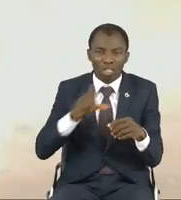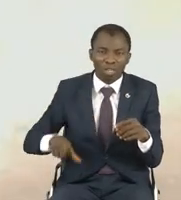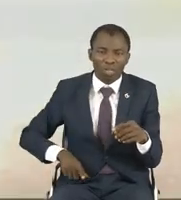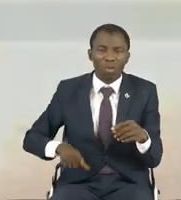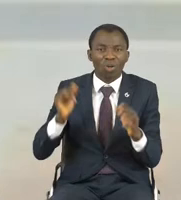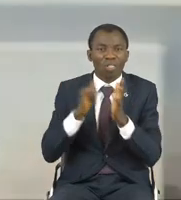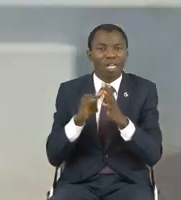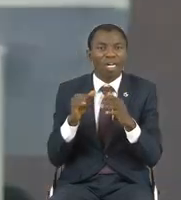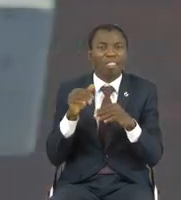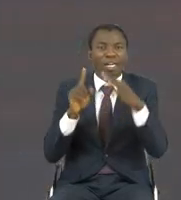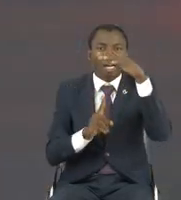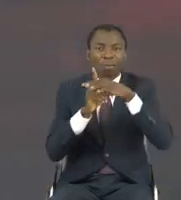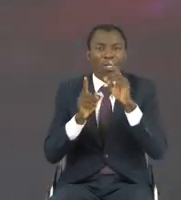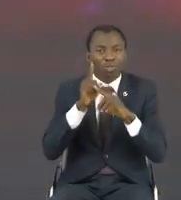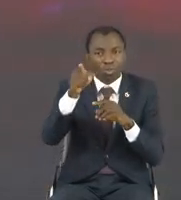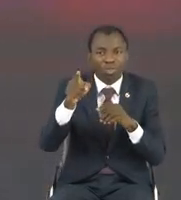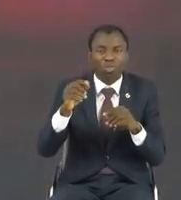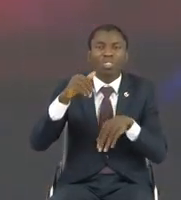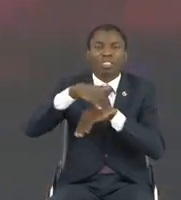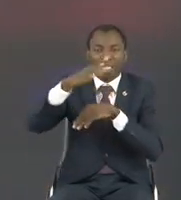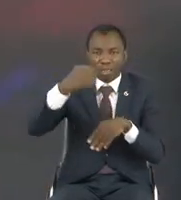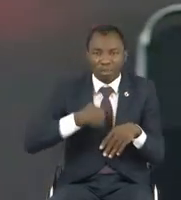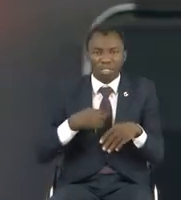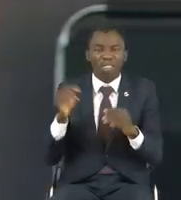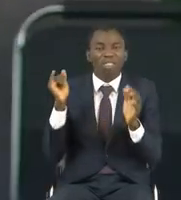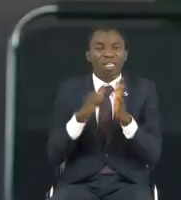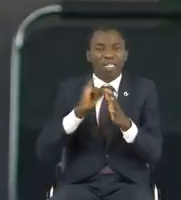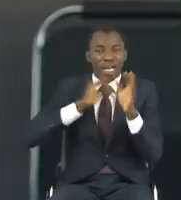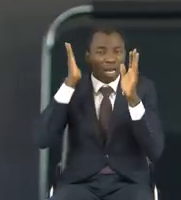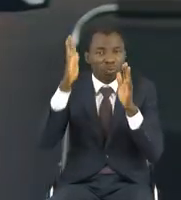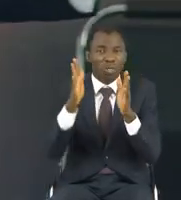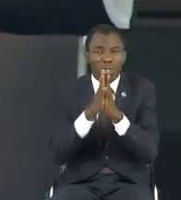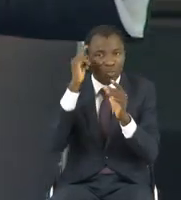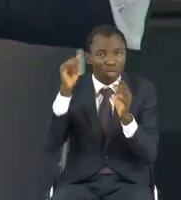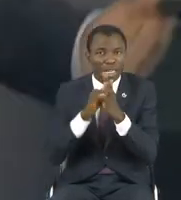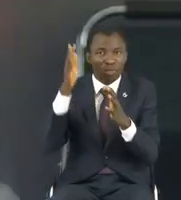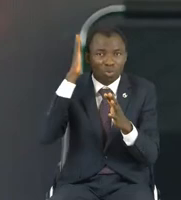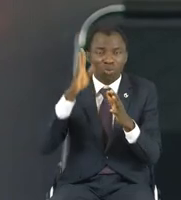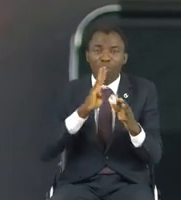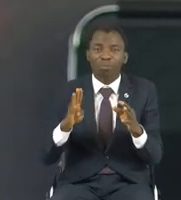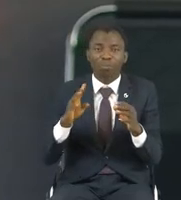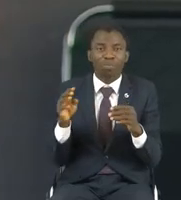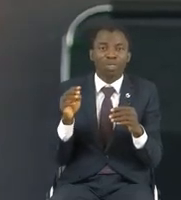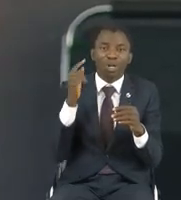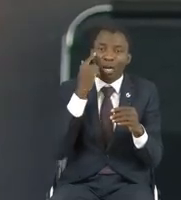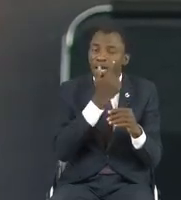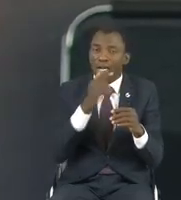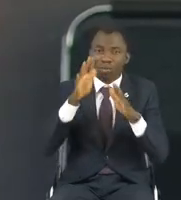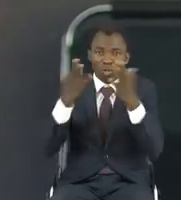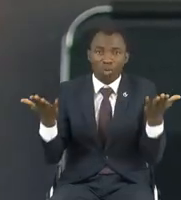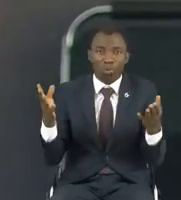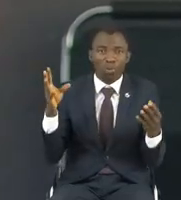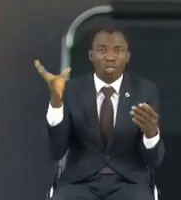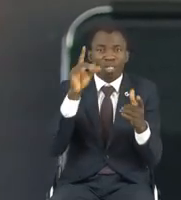opened and that will be filled with the Holy Ghost. The scales in his eyes fell off. He began to